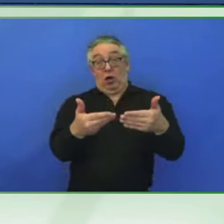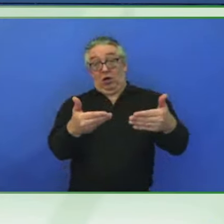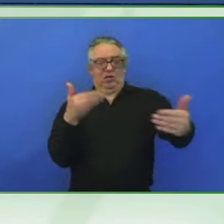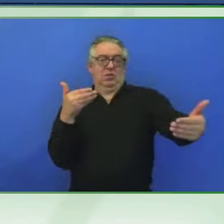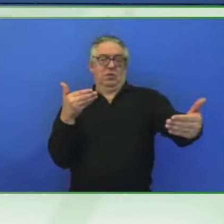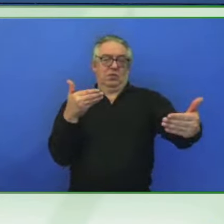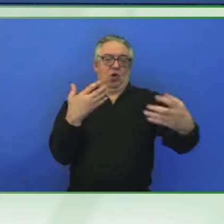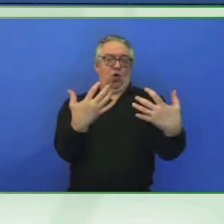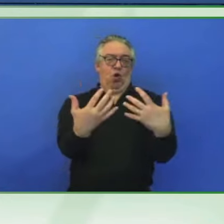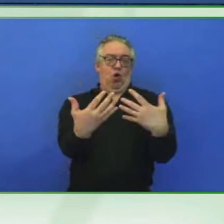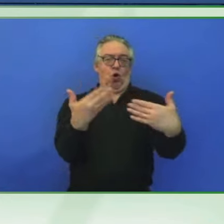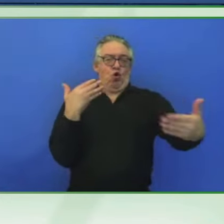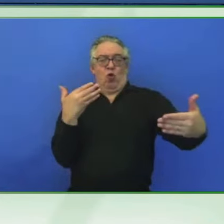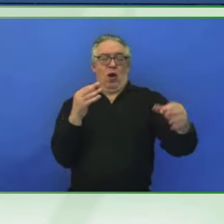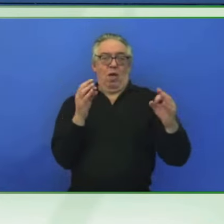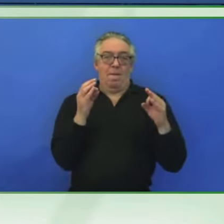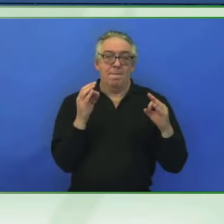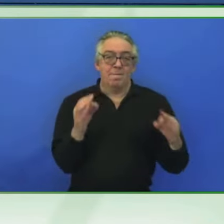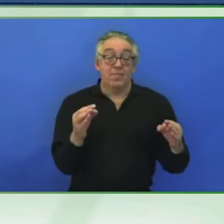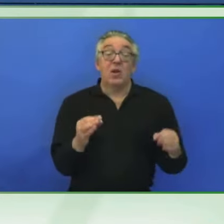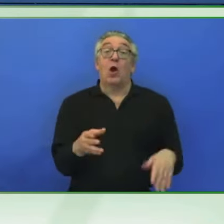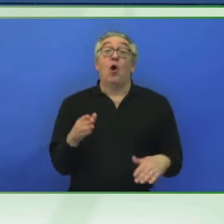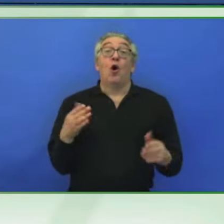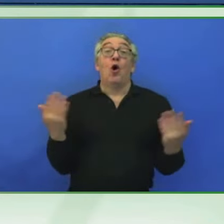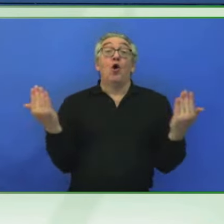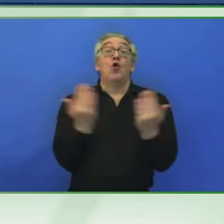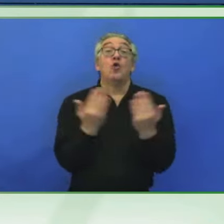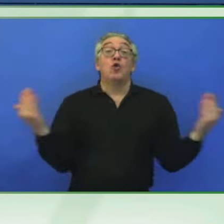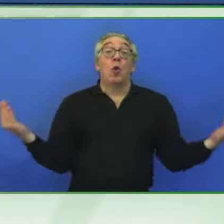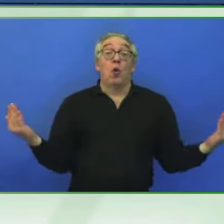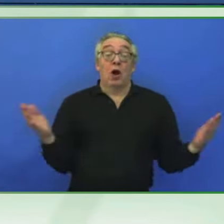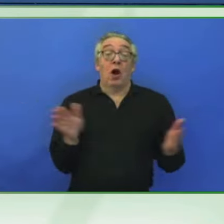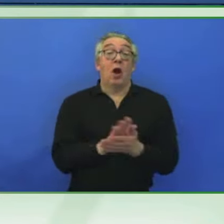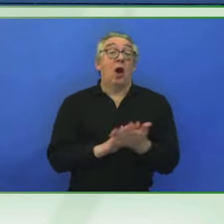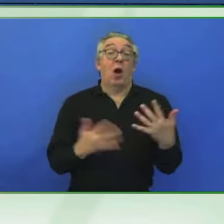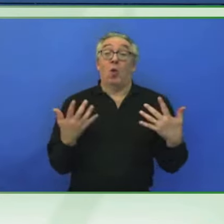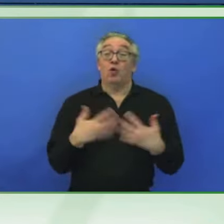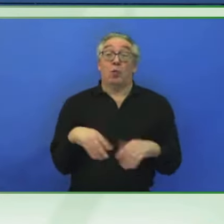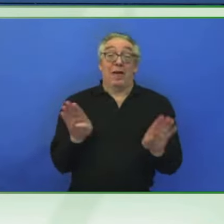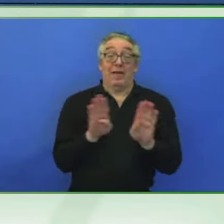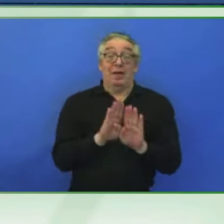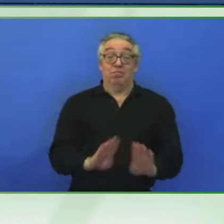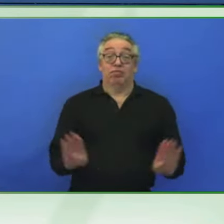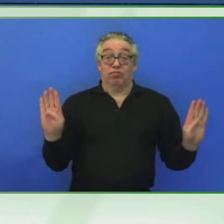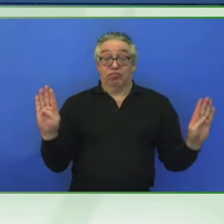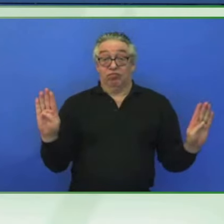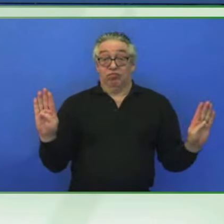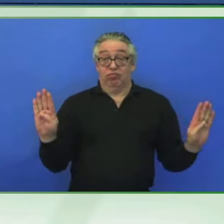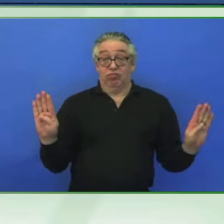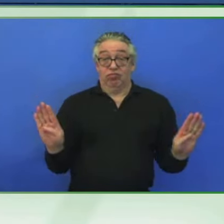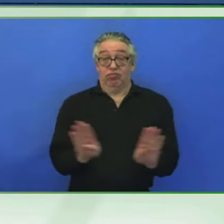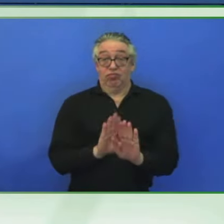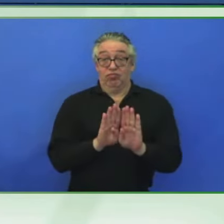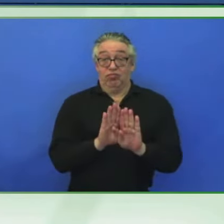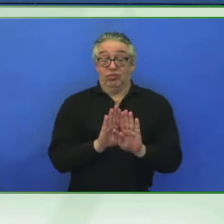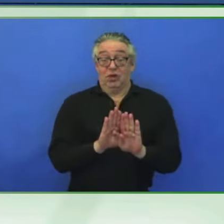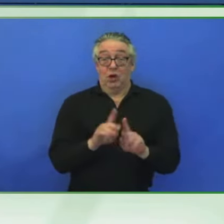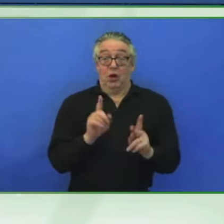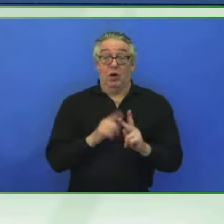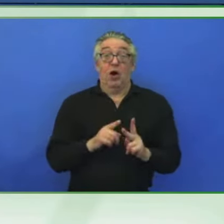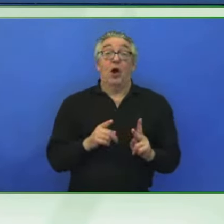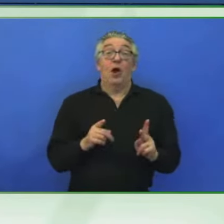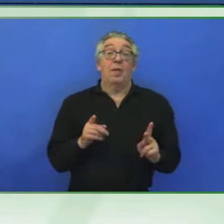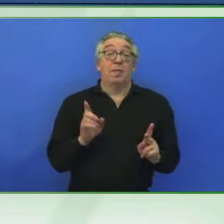The accessible doors have automatic opening in each station. They also have a light and acoustic warning